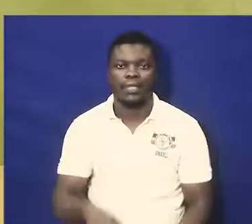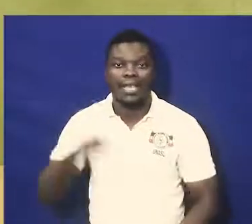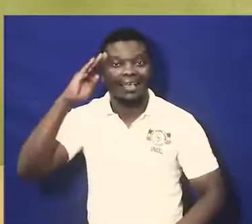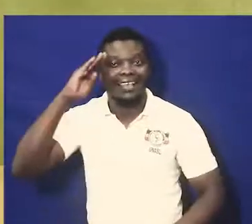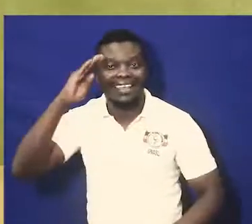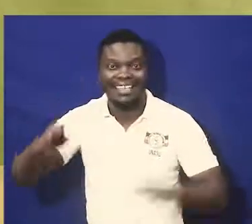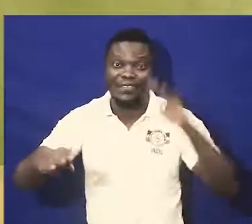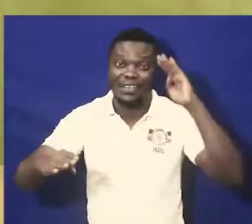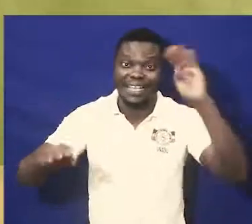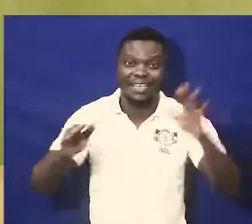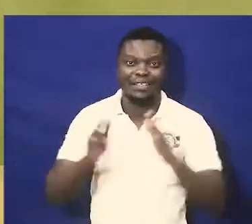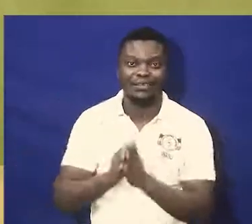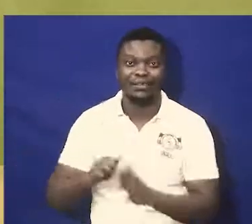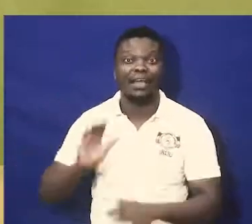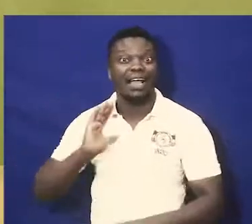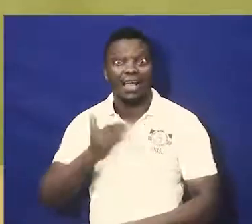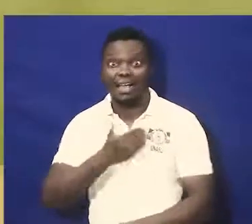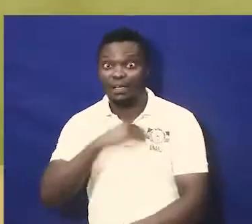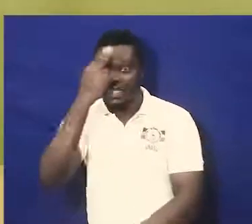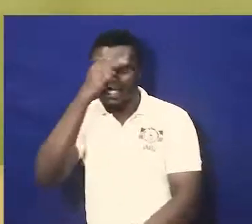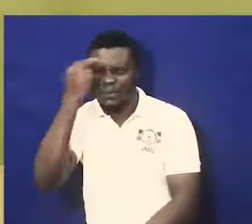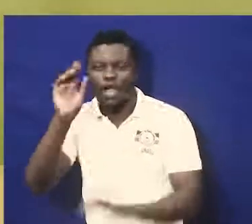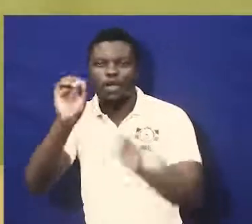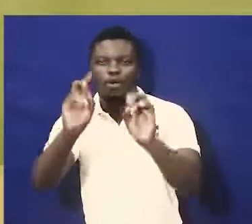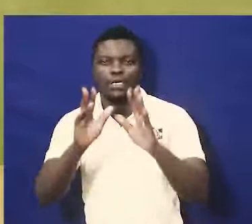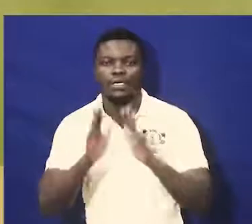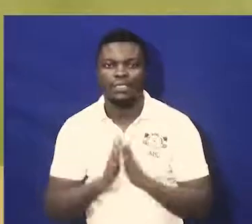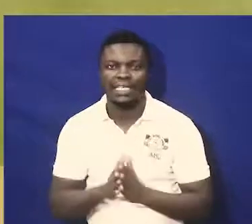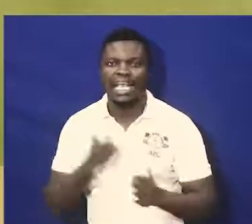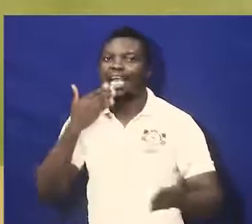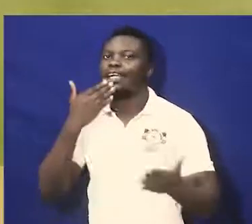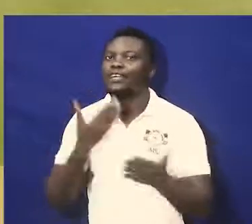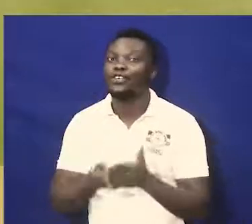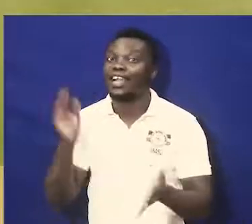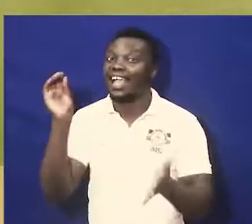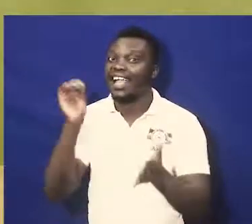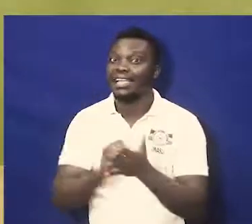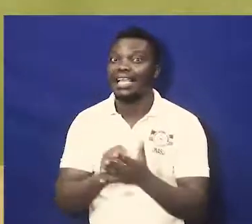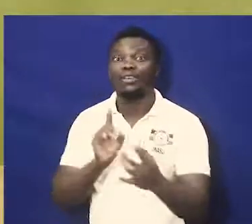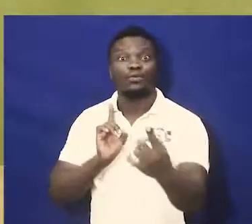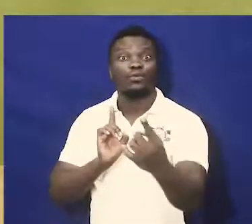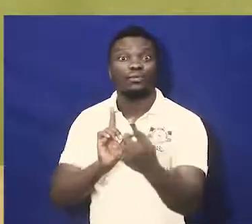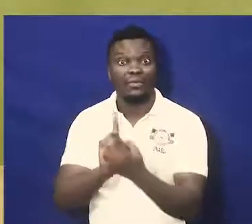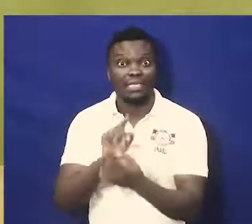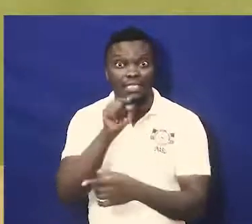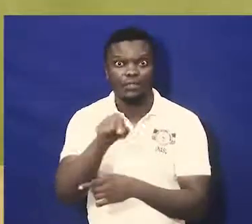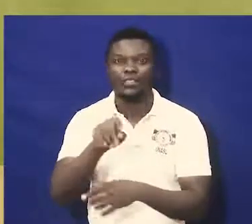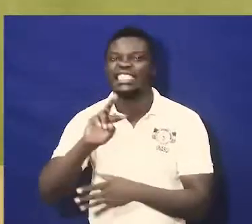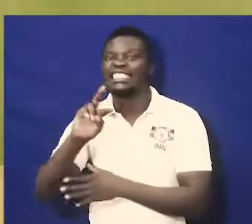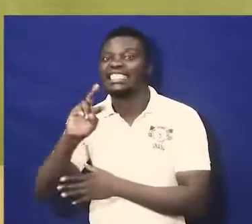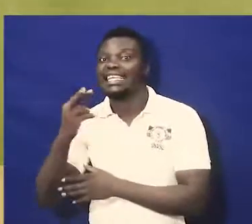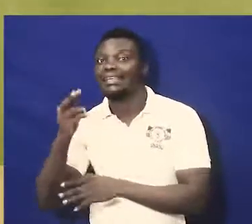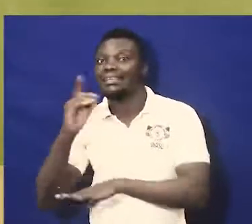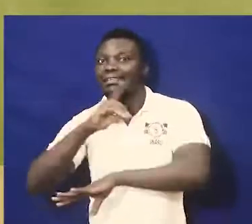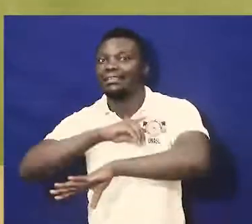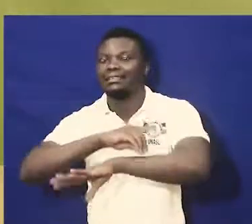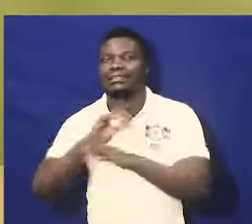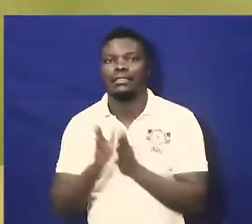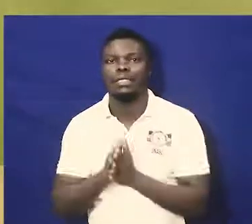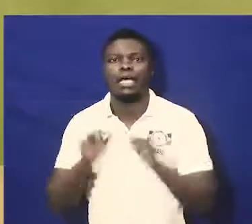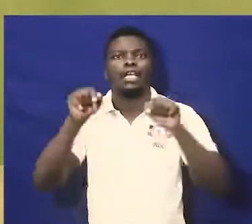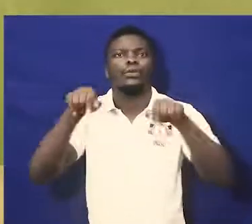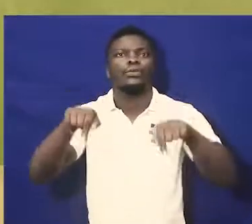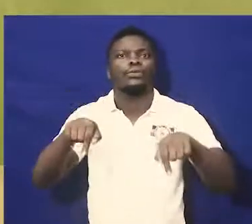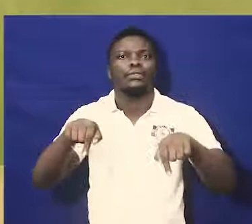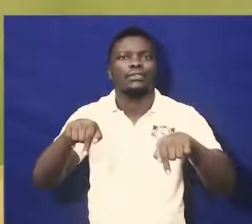Hello, our viewers. Good to be with you this second day. And today we